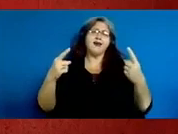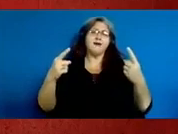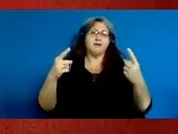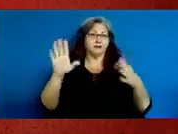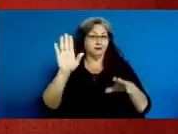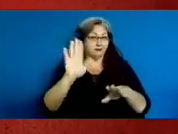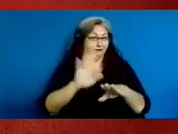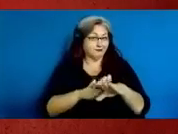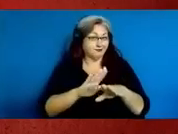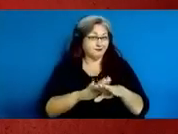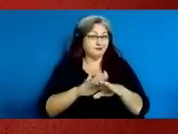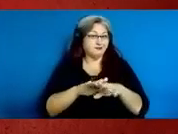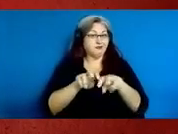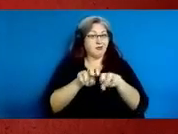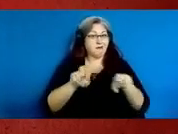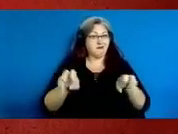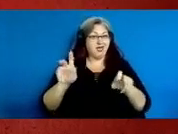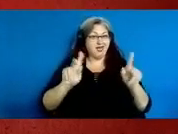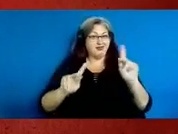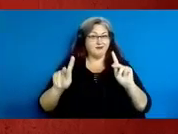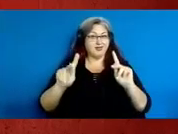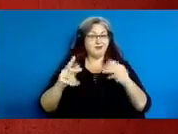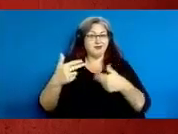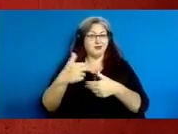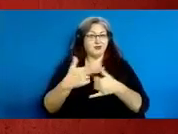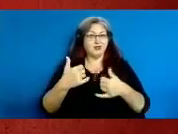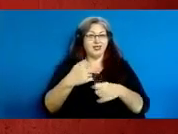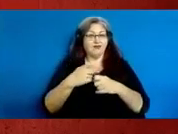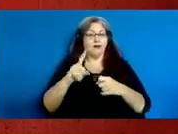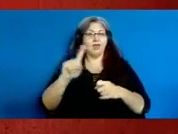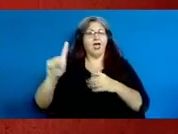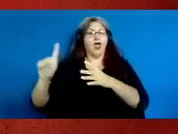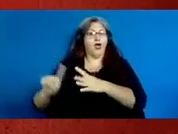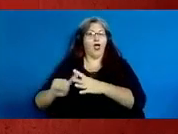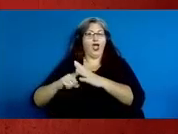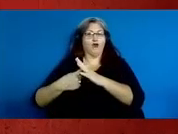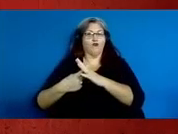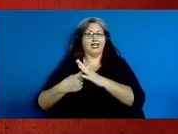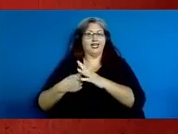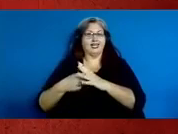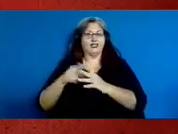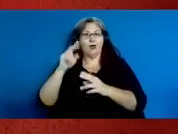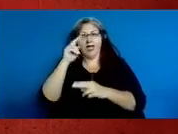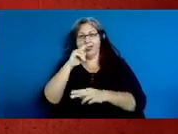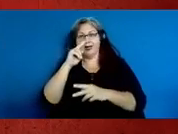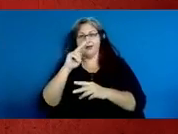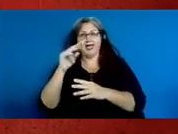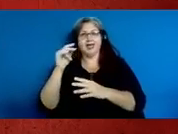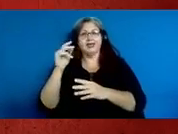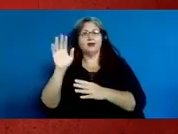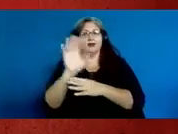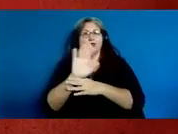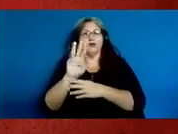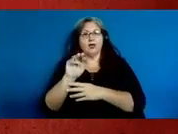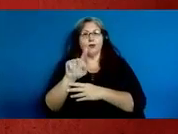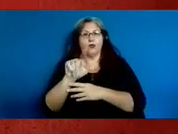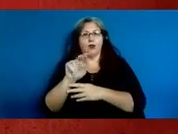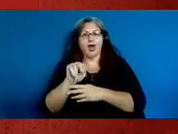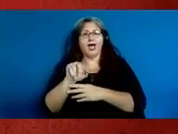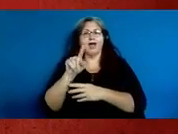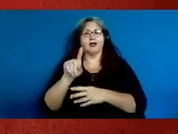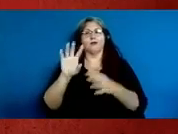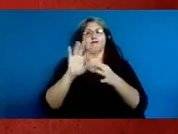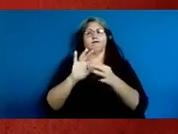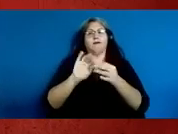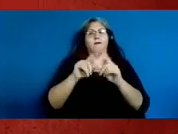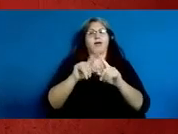you, panel here for you today from the original animated feature Mulan to talk to us about the animated feature